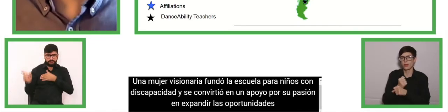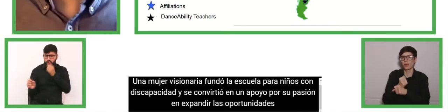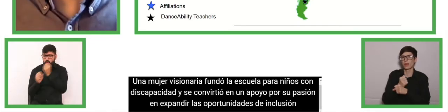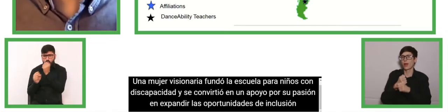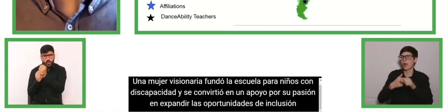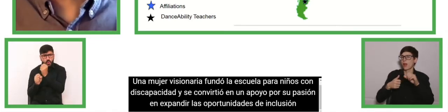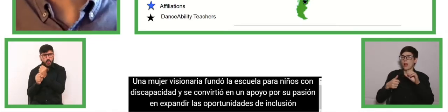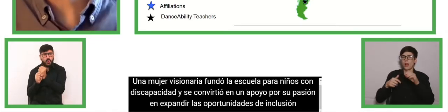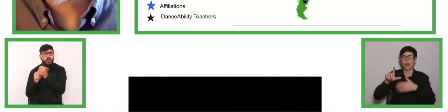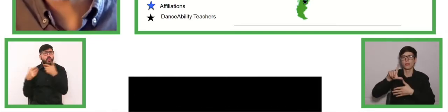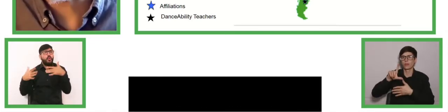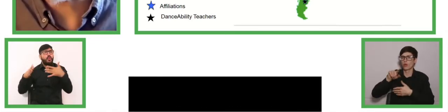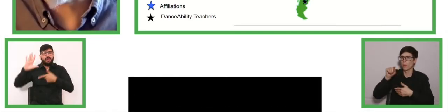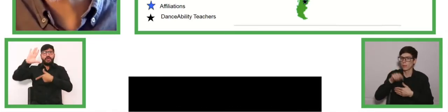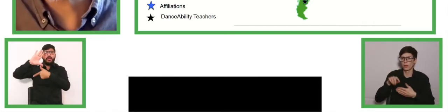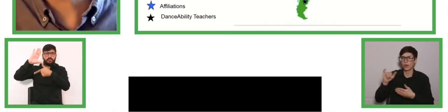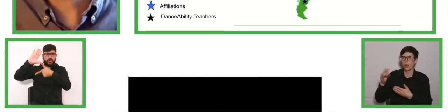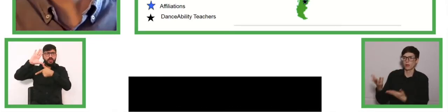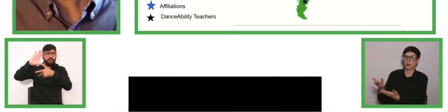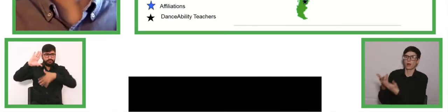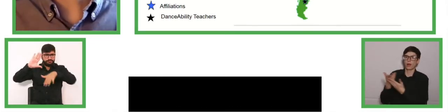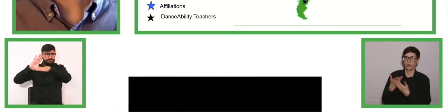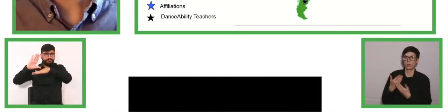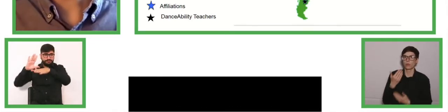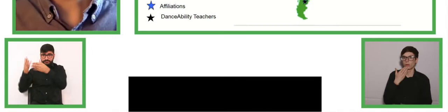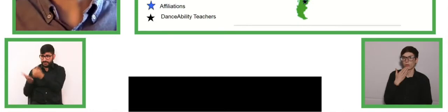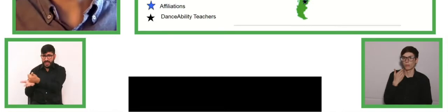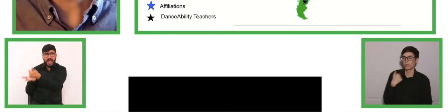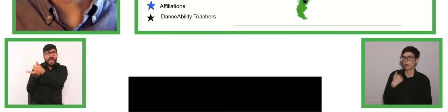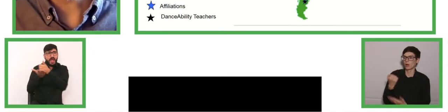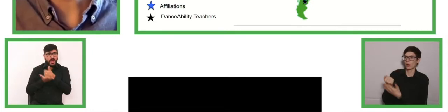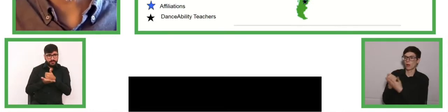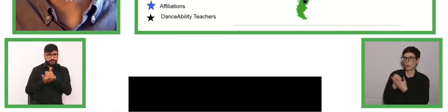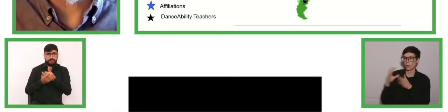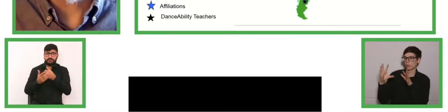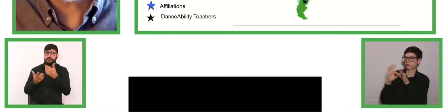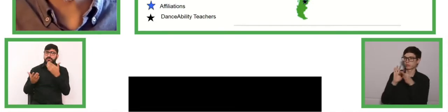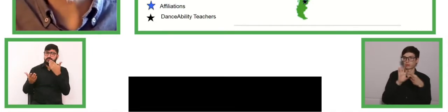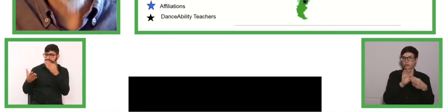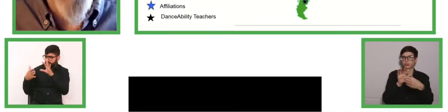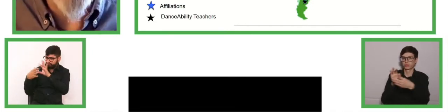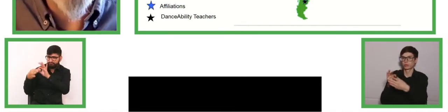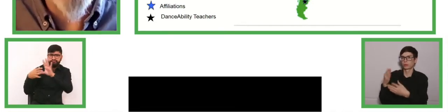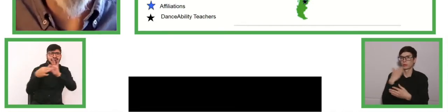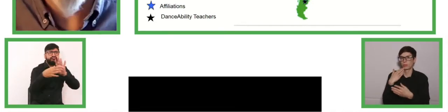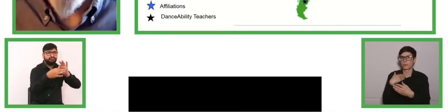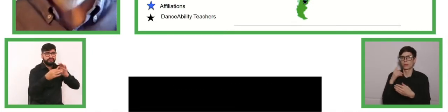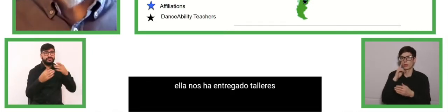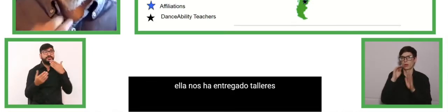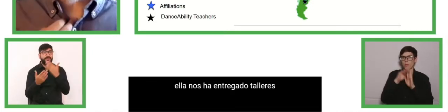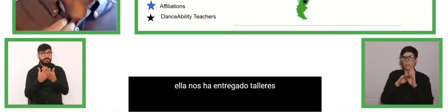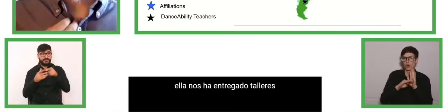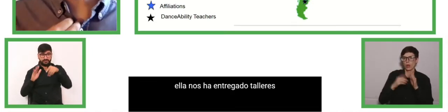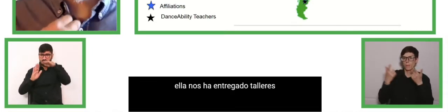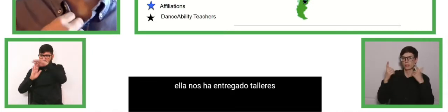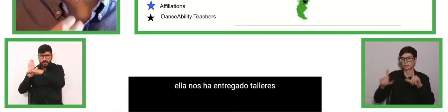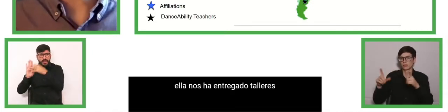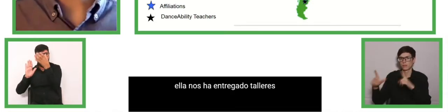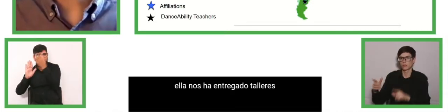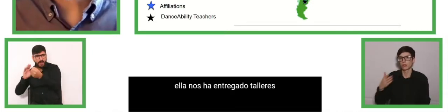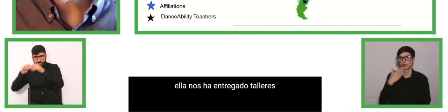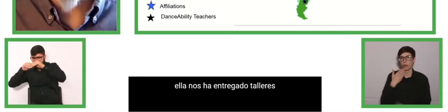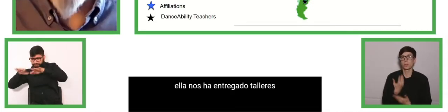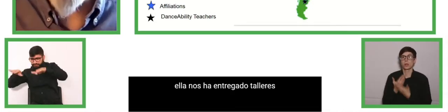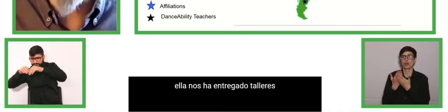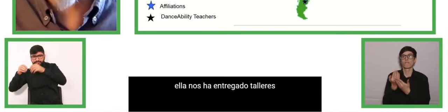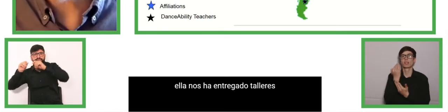to establish affiliations, run certification programs, and offer scholarships. I myself am